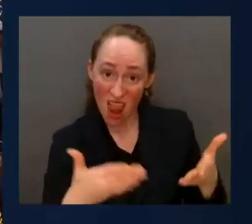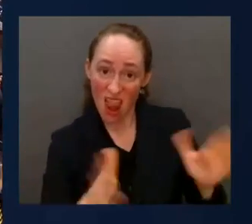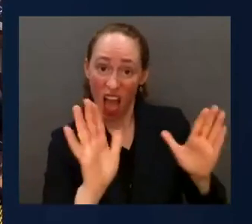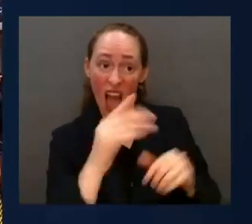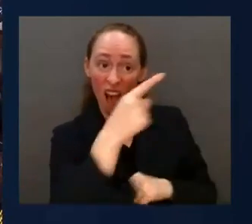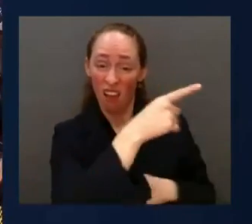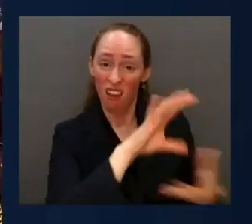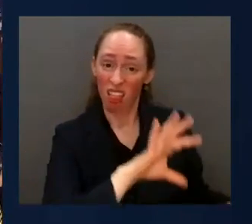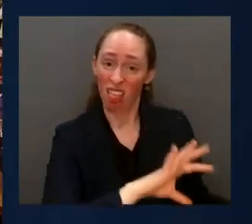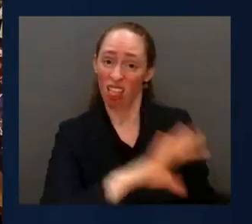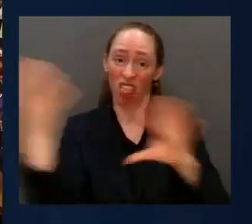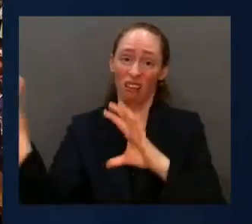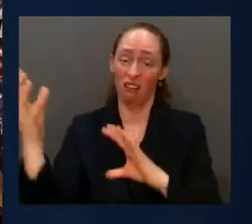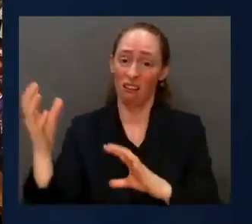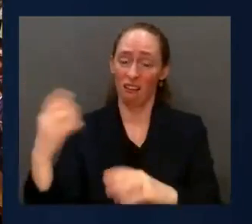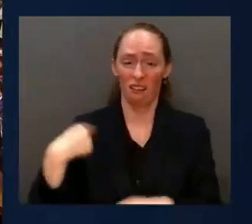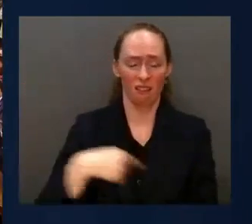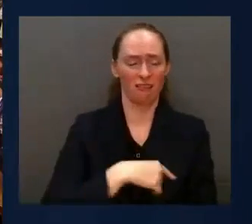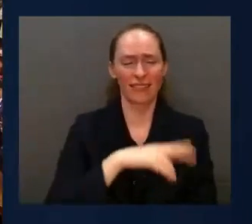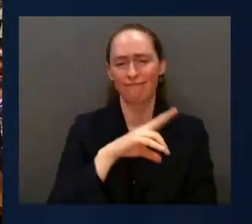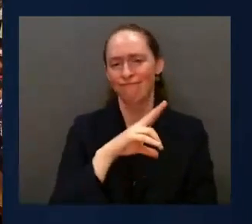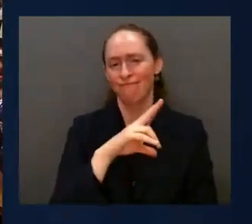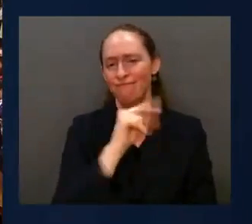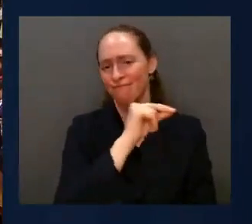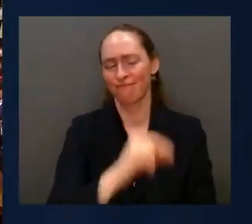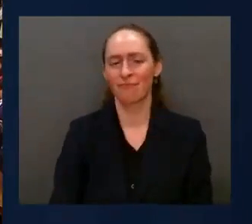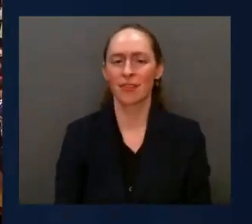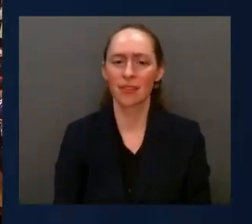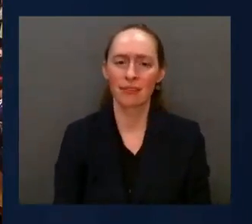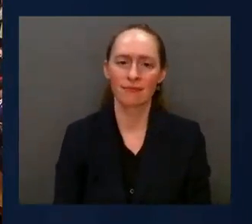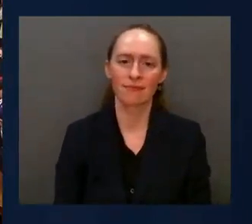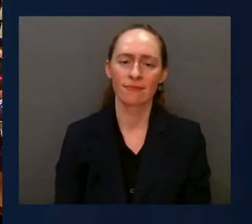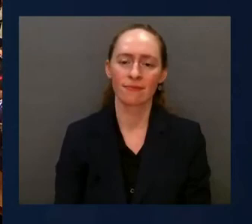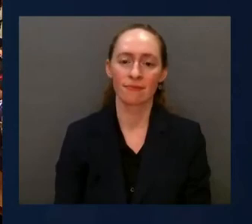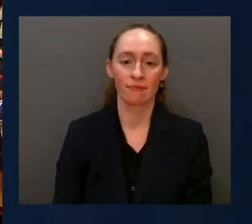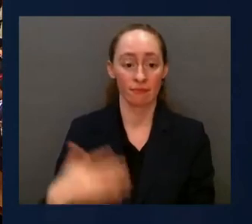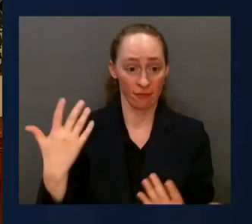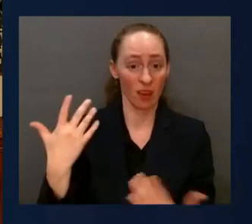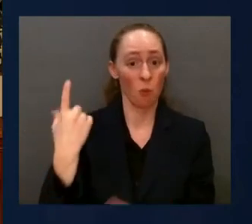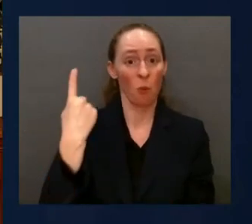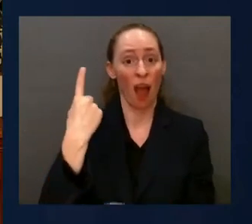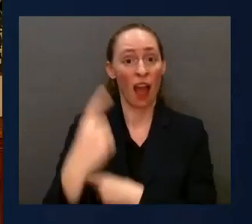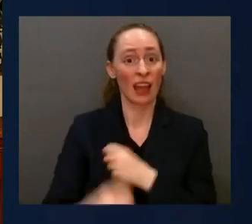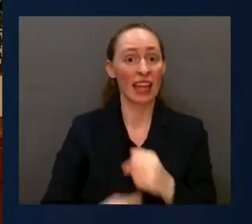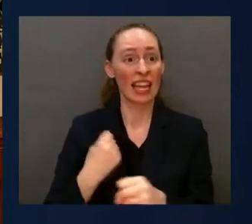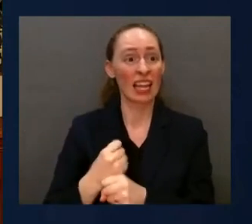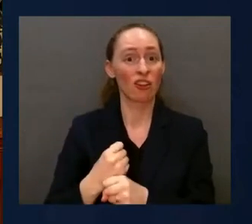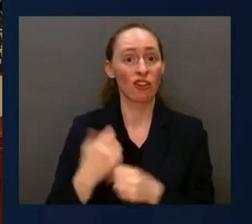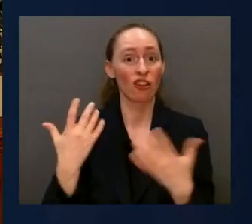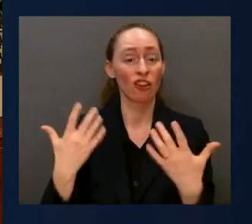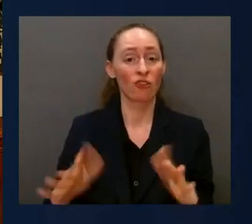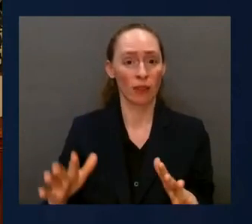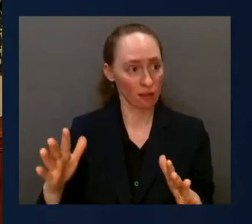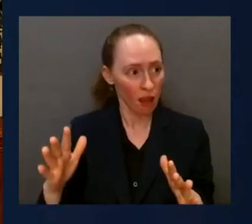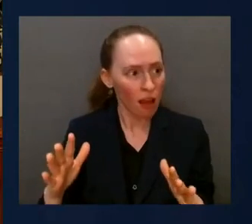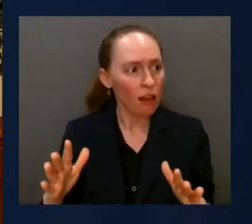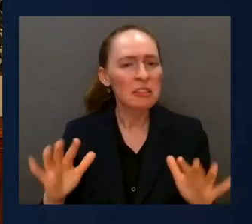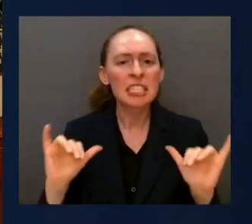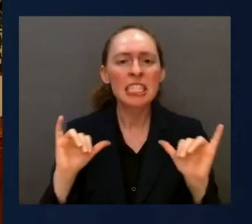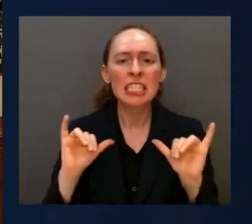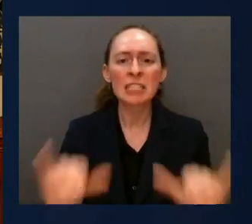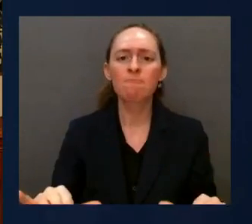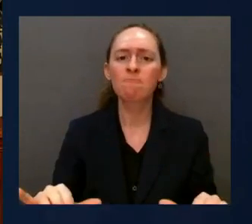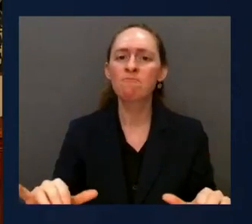1 year later, we know the answer. Yes, we would, and we did. We did.